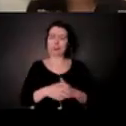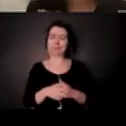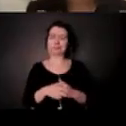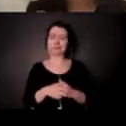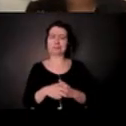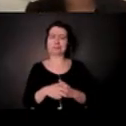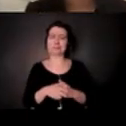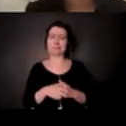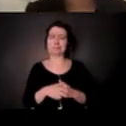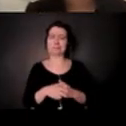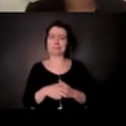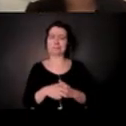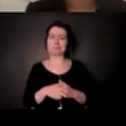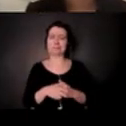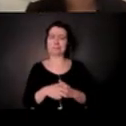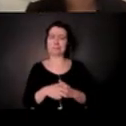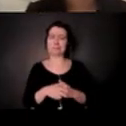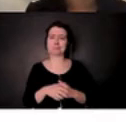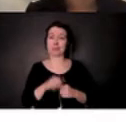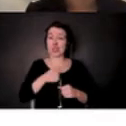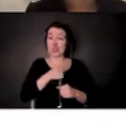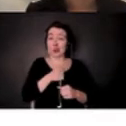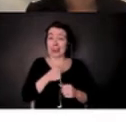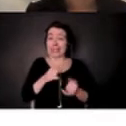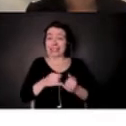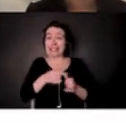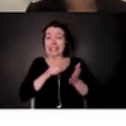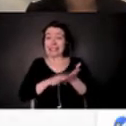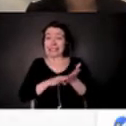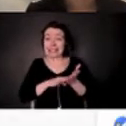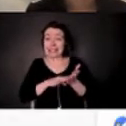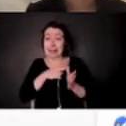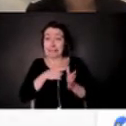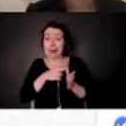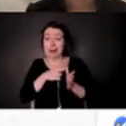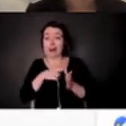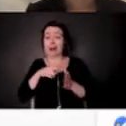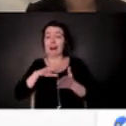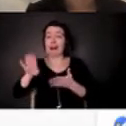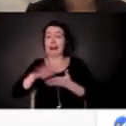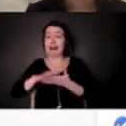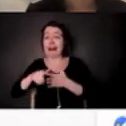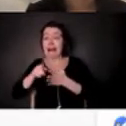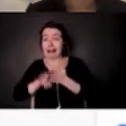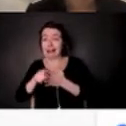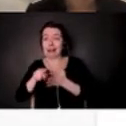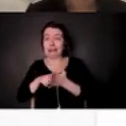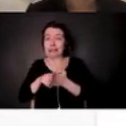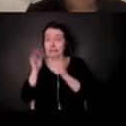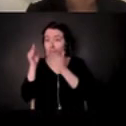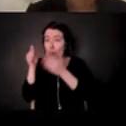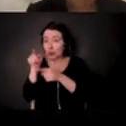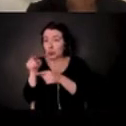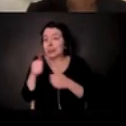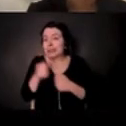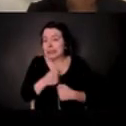Sorry, I'm putting Salma and Helen on the spot here, but they need to know that this has just been so informative